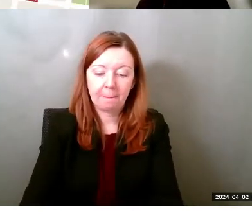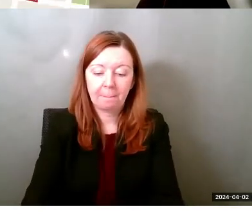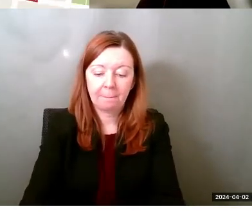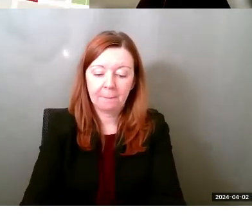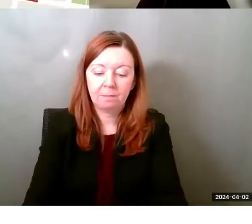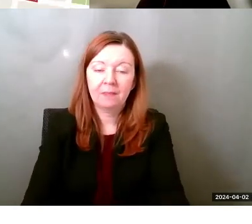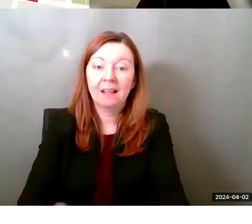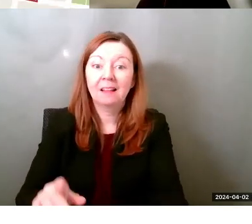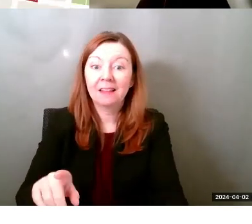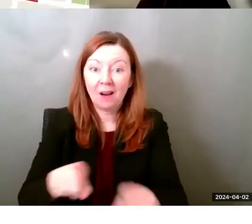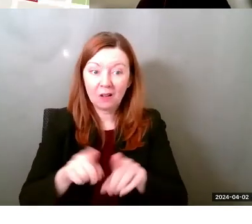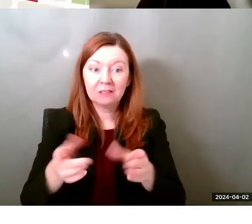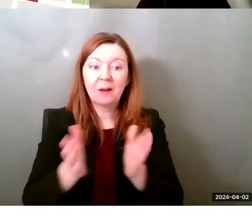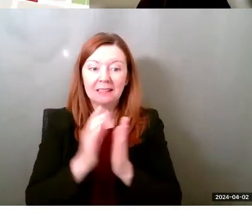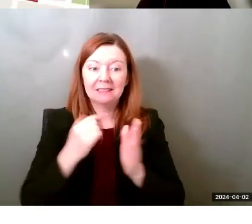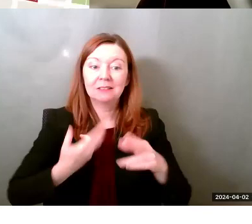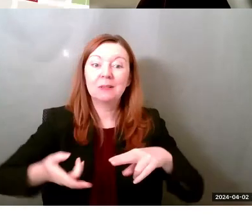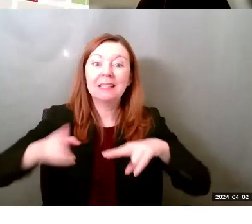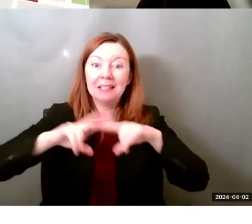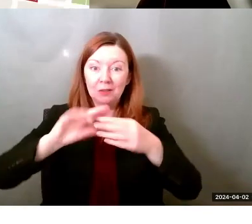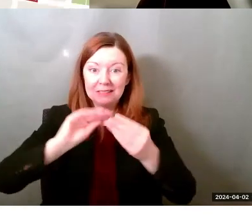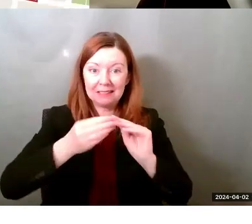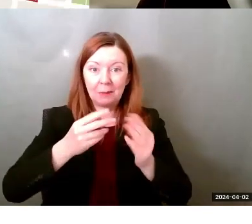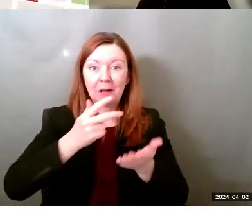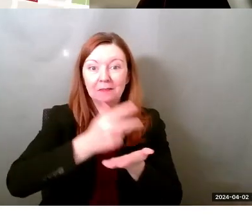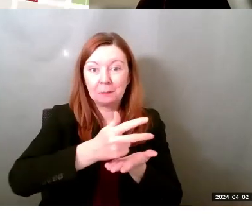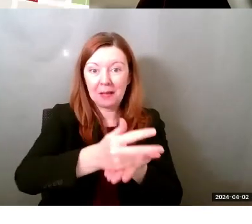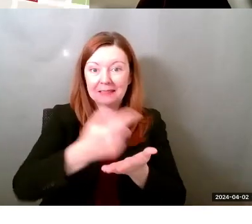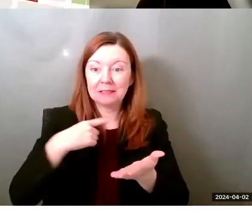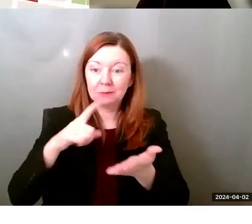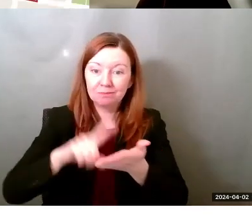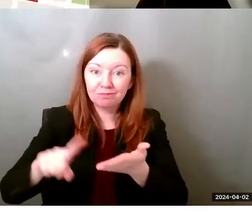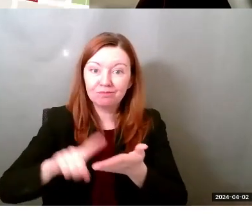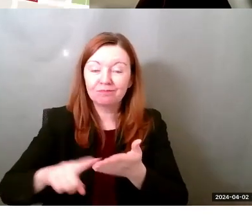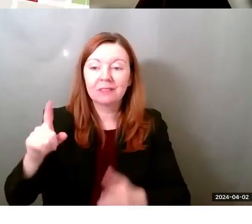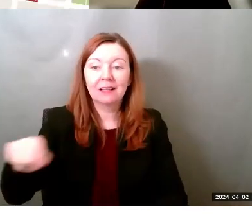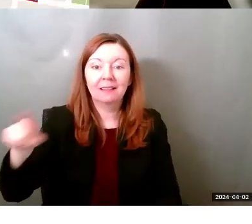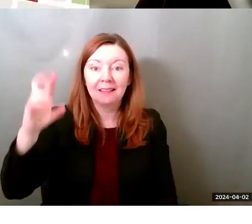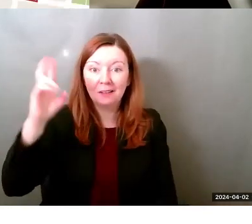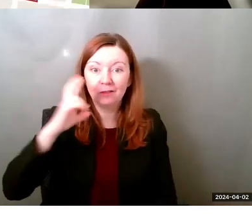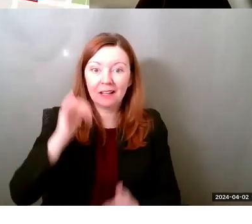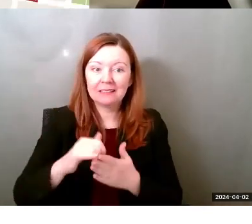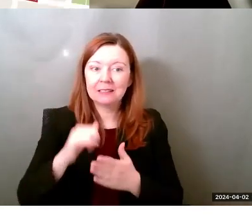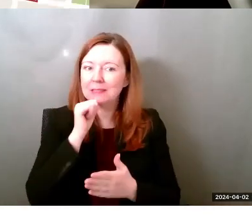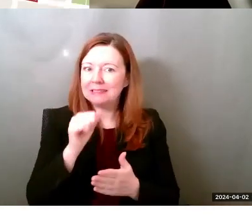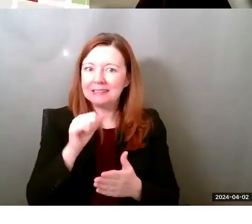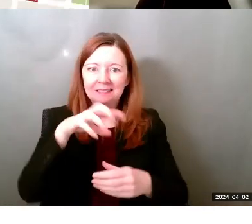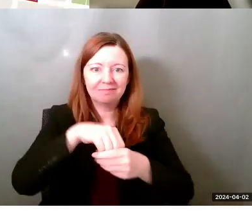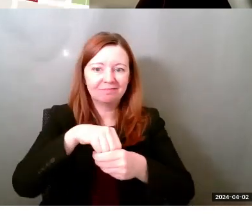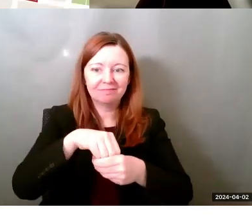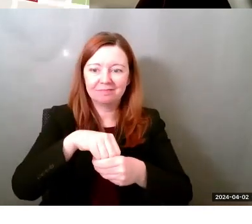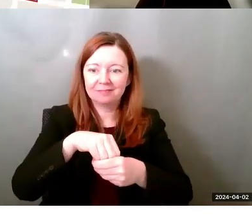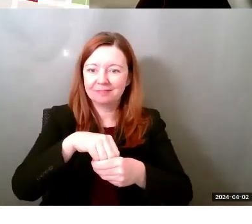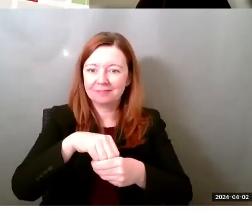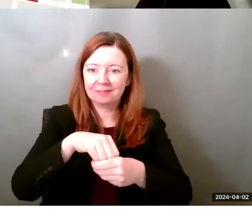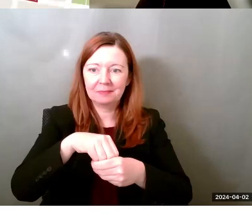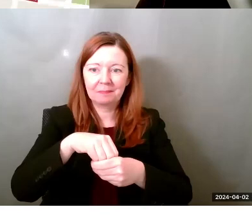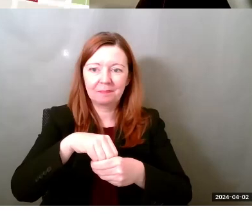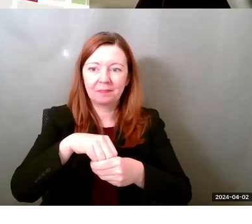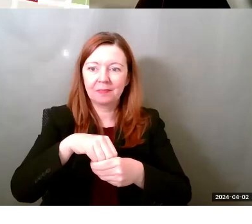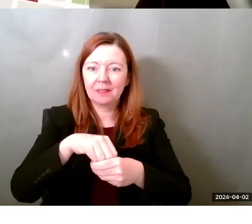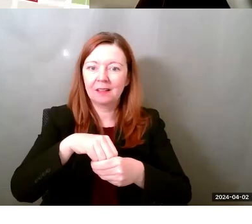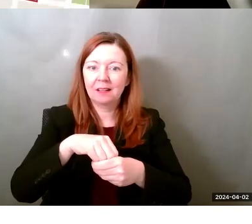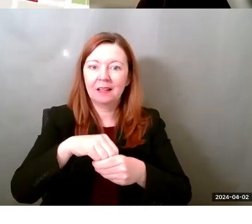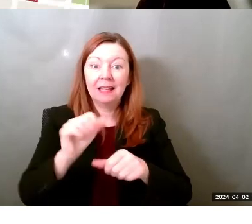of spaces that we're analyzing, because on review, they realized that we had not accounted in the initial count